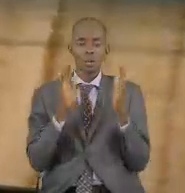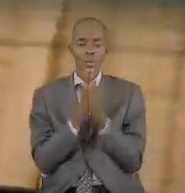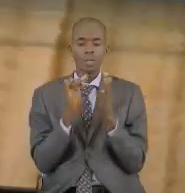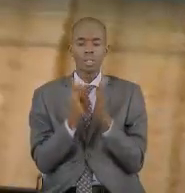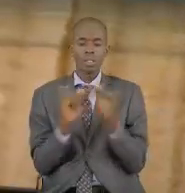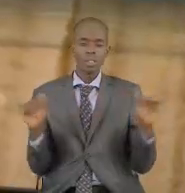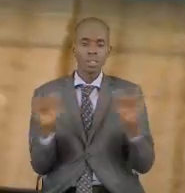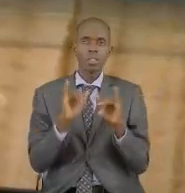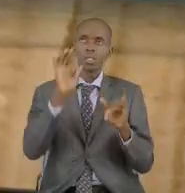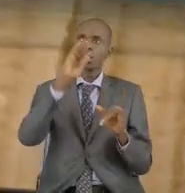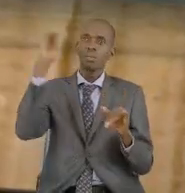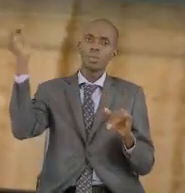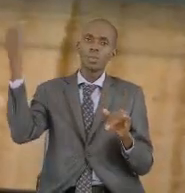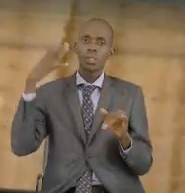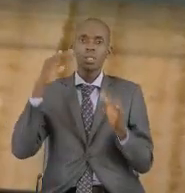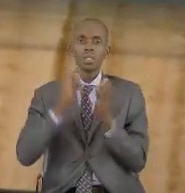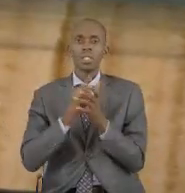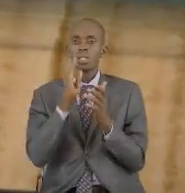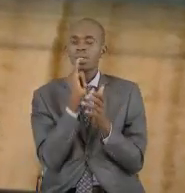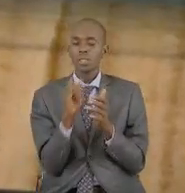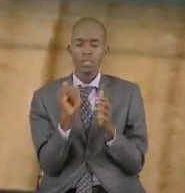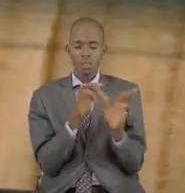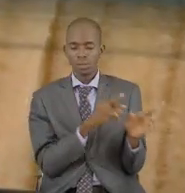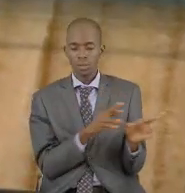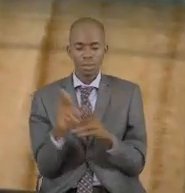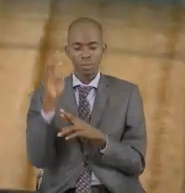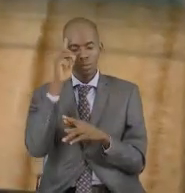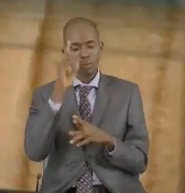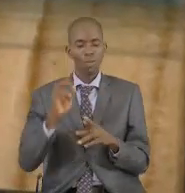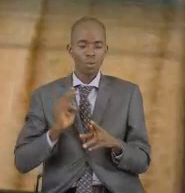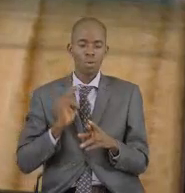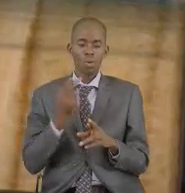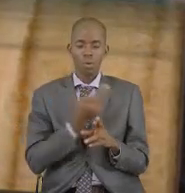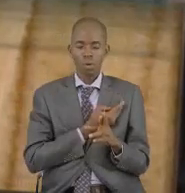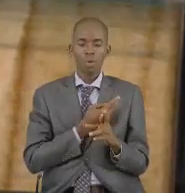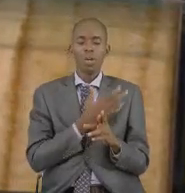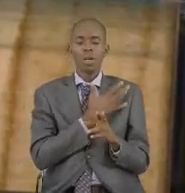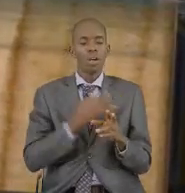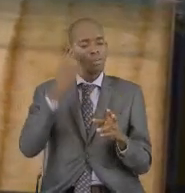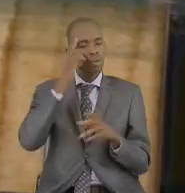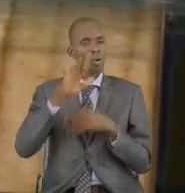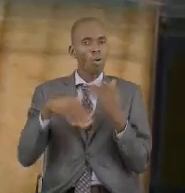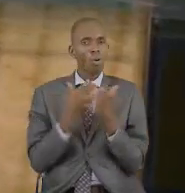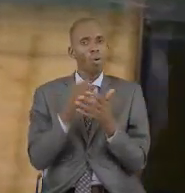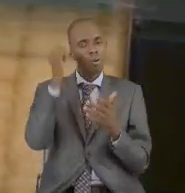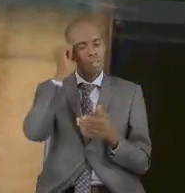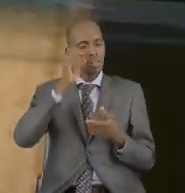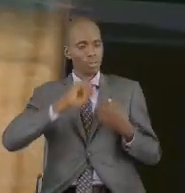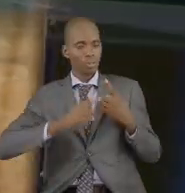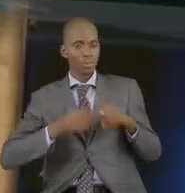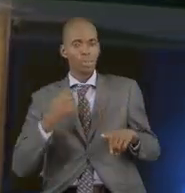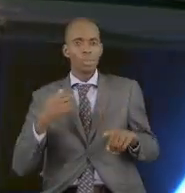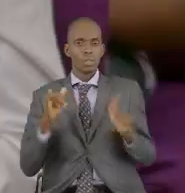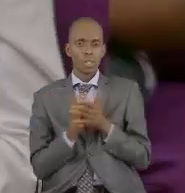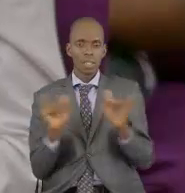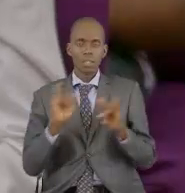grace that was available for Paul and for all his companions, that same grace will be